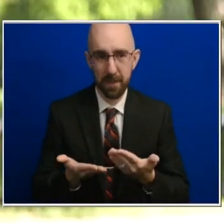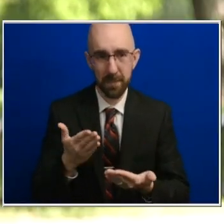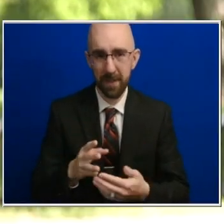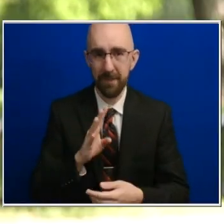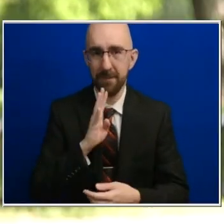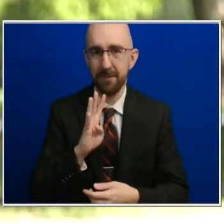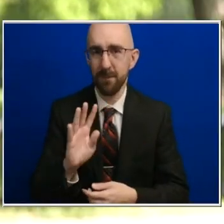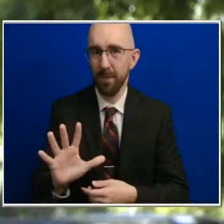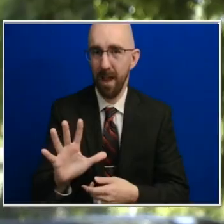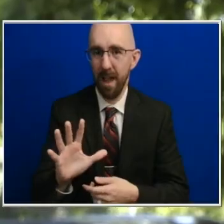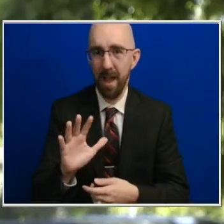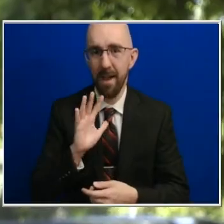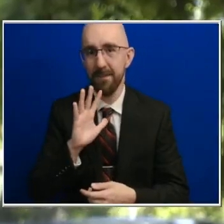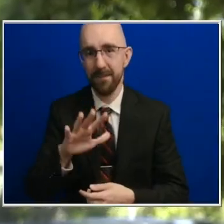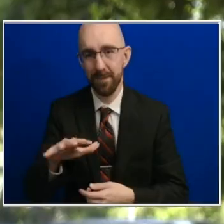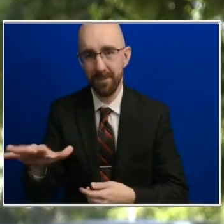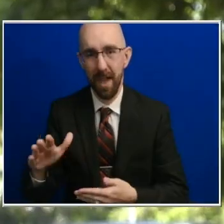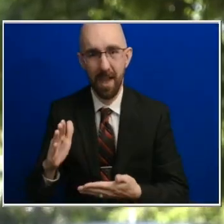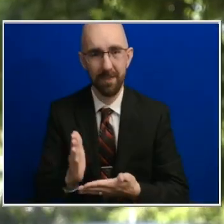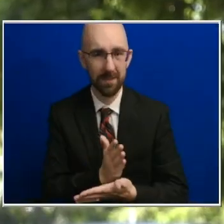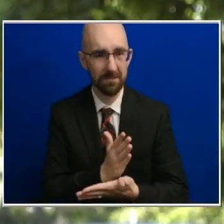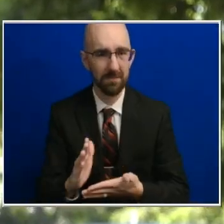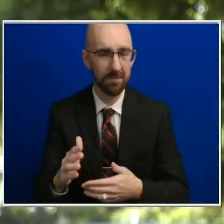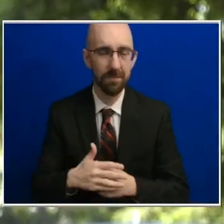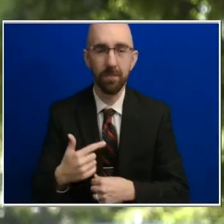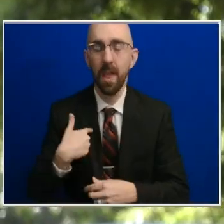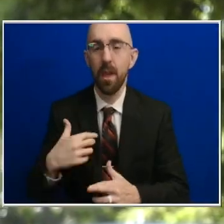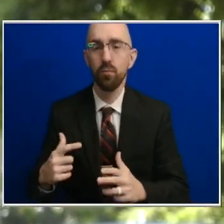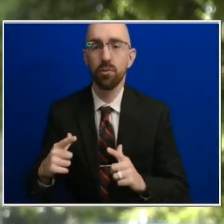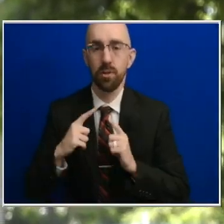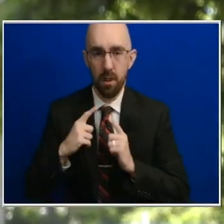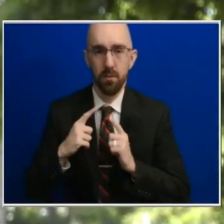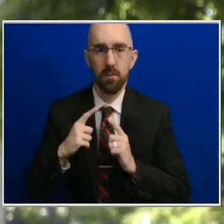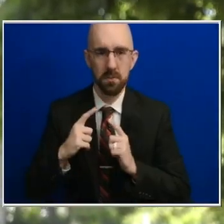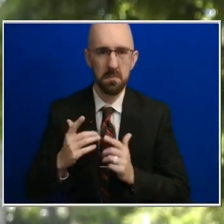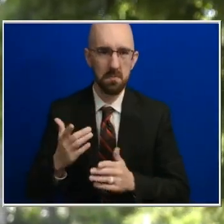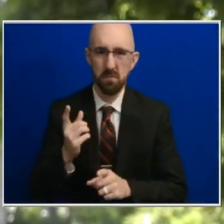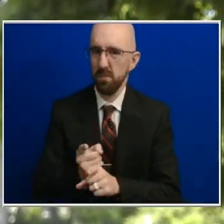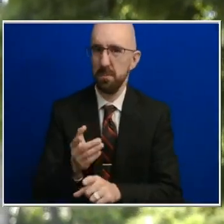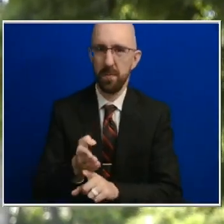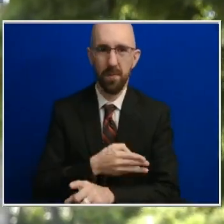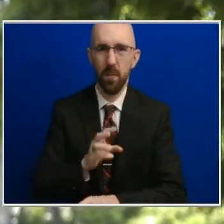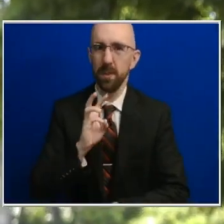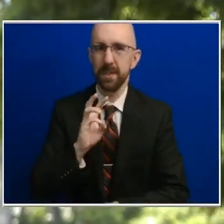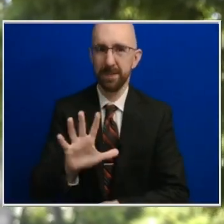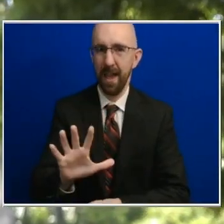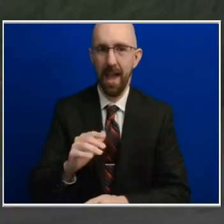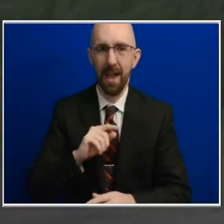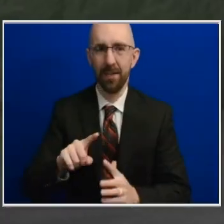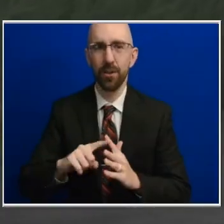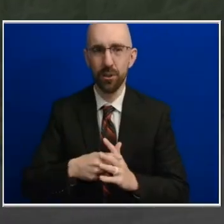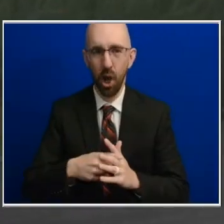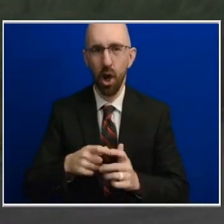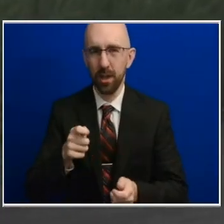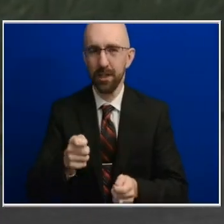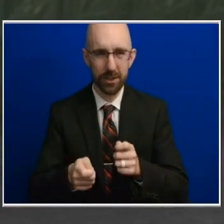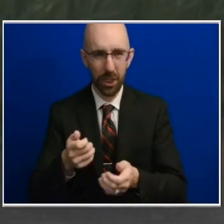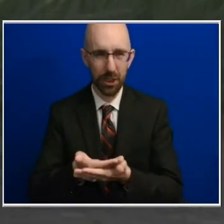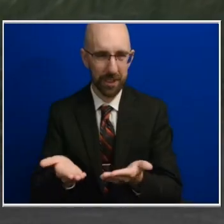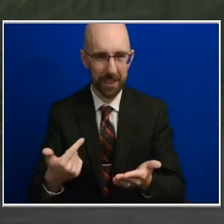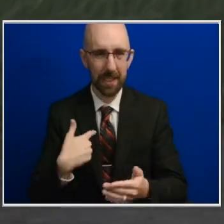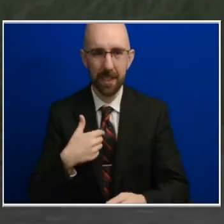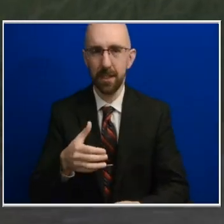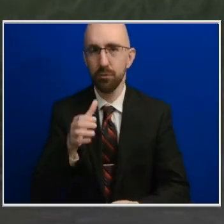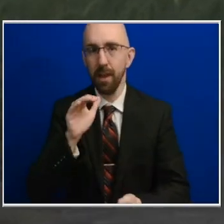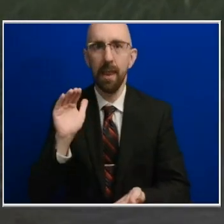to 55. So I retired right before I turned 65, and I started kind of turning things around. I drink a lot less